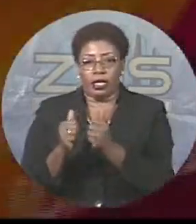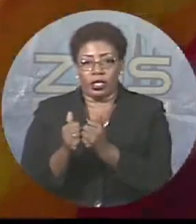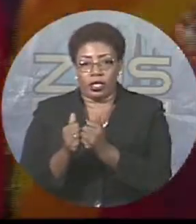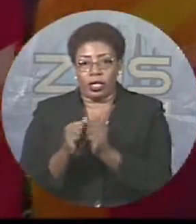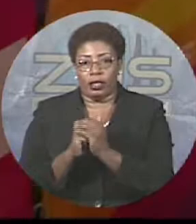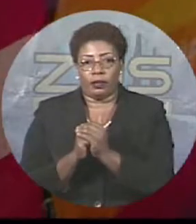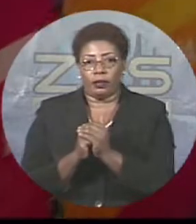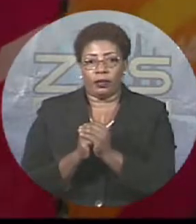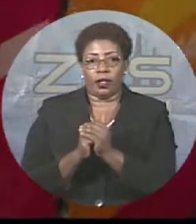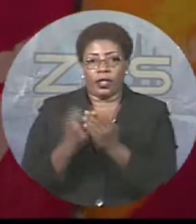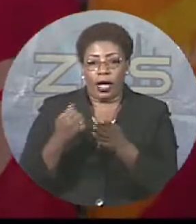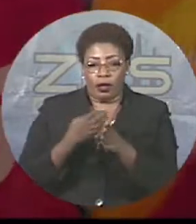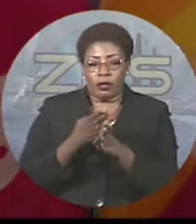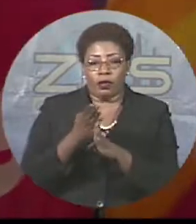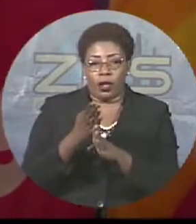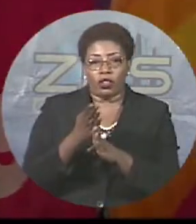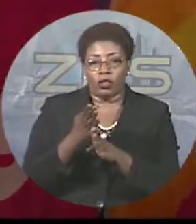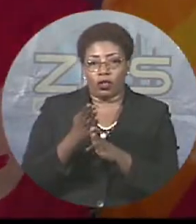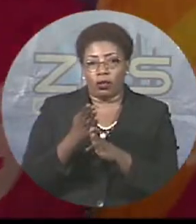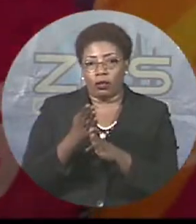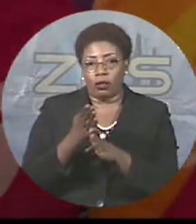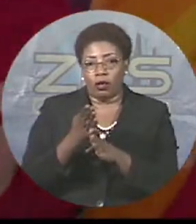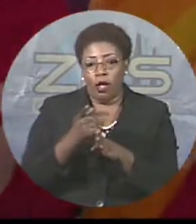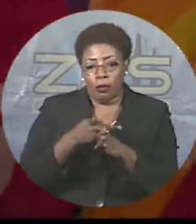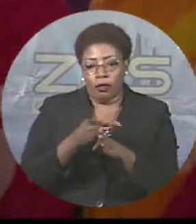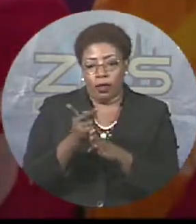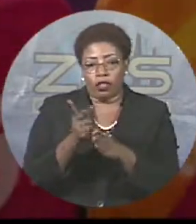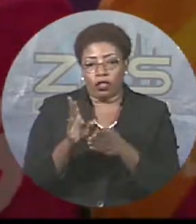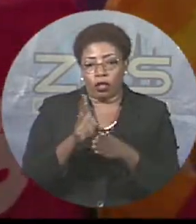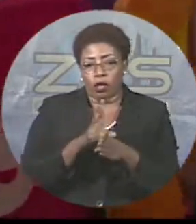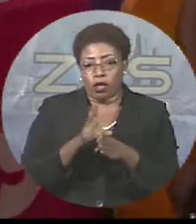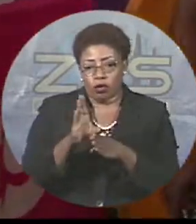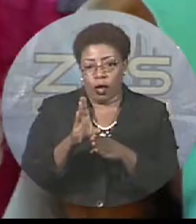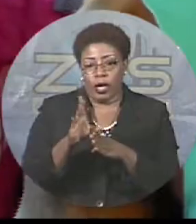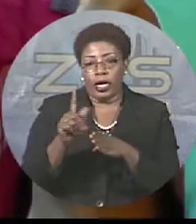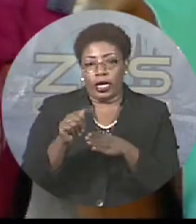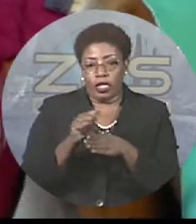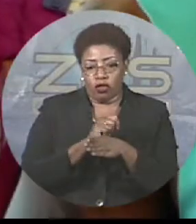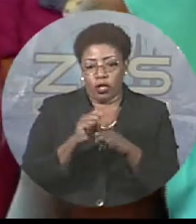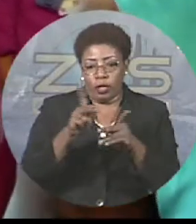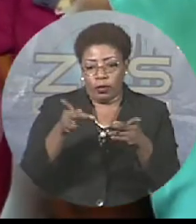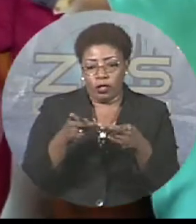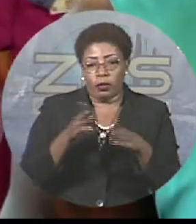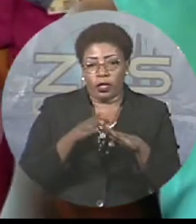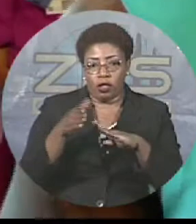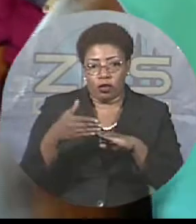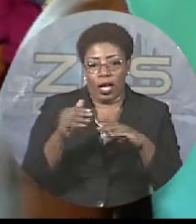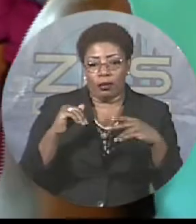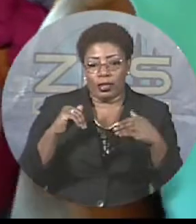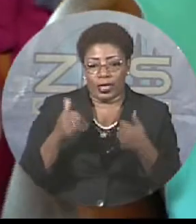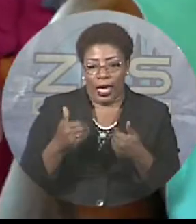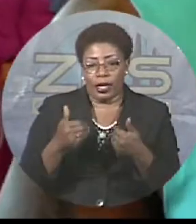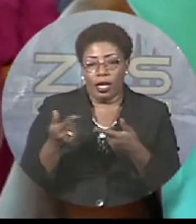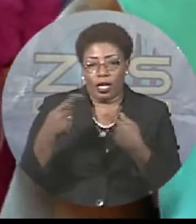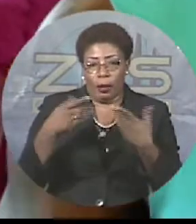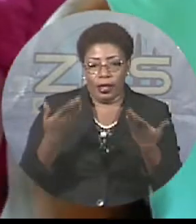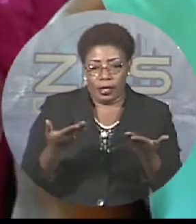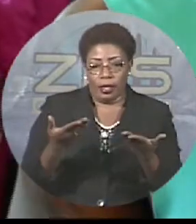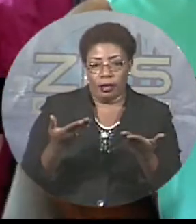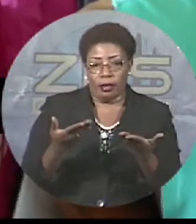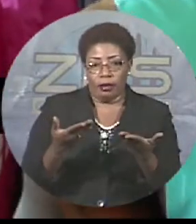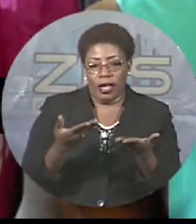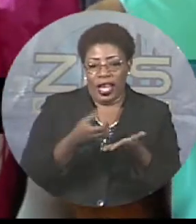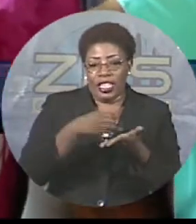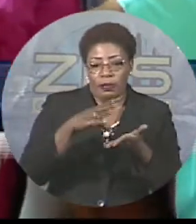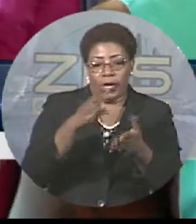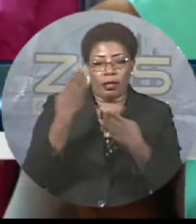his professional career. His training base will be in Jamaica. I'm tired of just coming here to spend the Bahamas